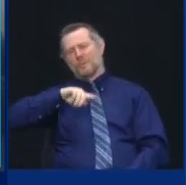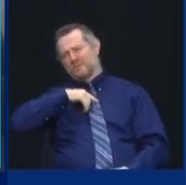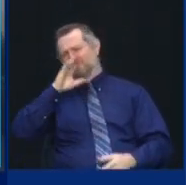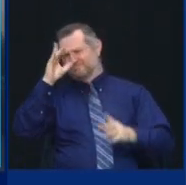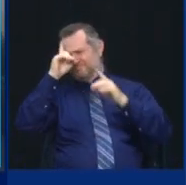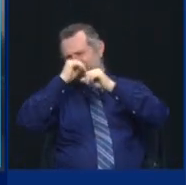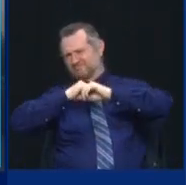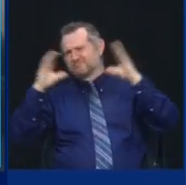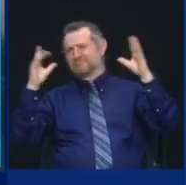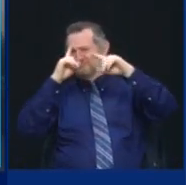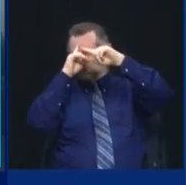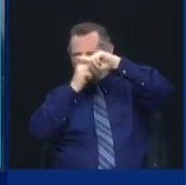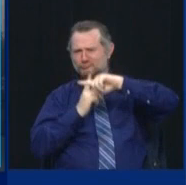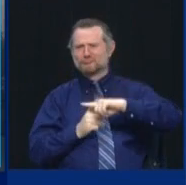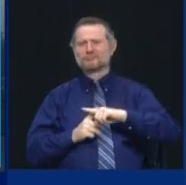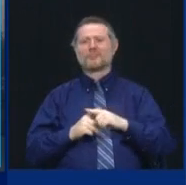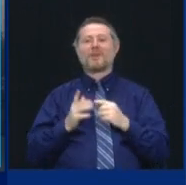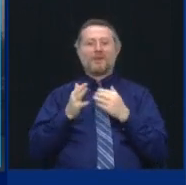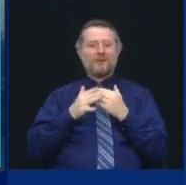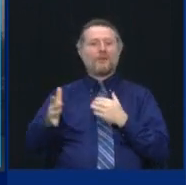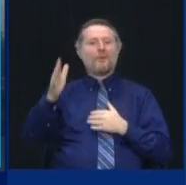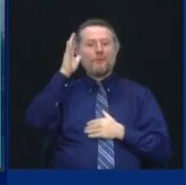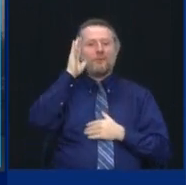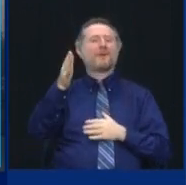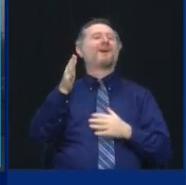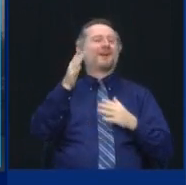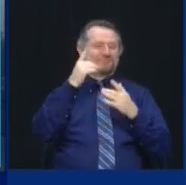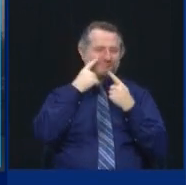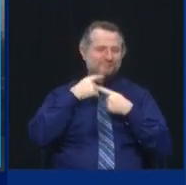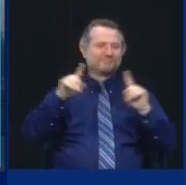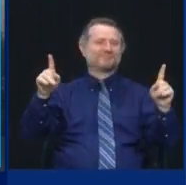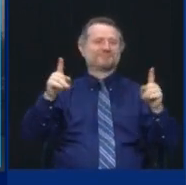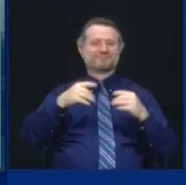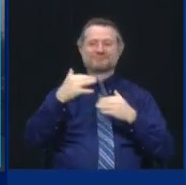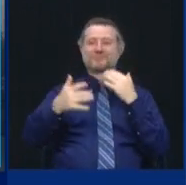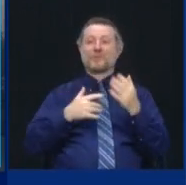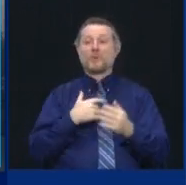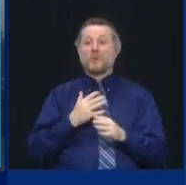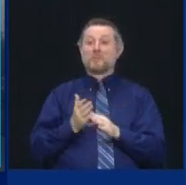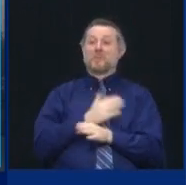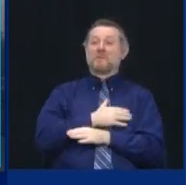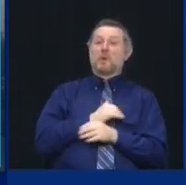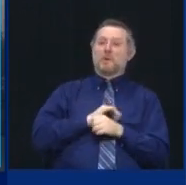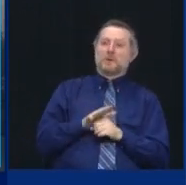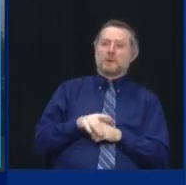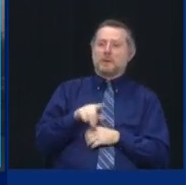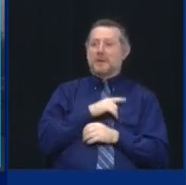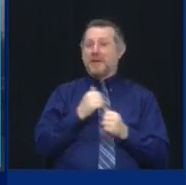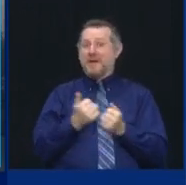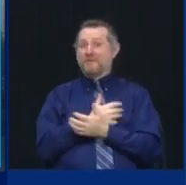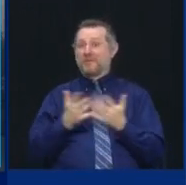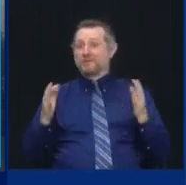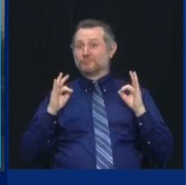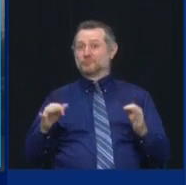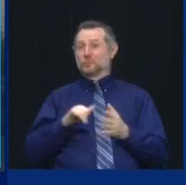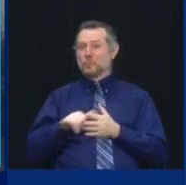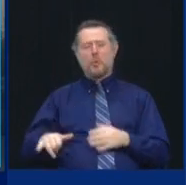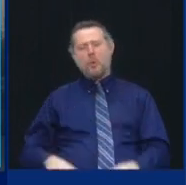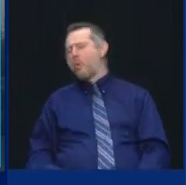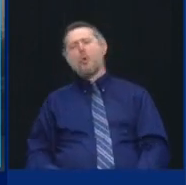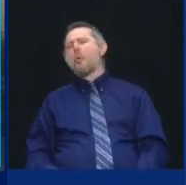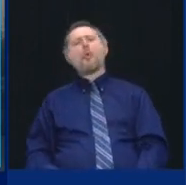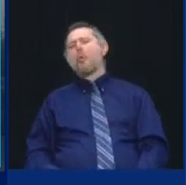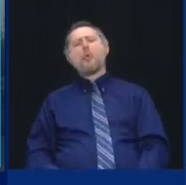a better New York. Because New York was not perfect pre-COVID. We want to go back to the day before COVID. No, we